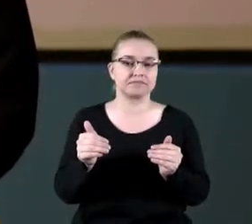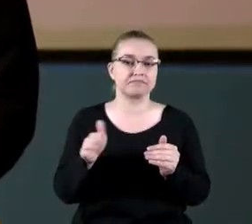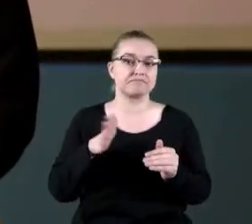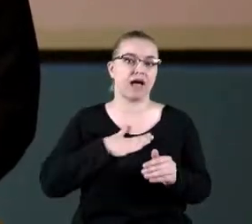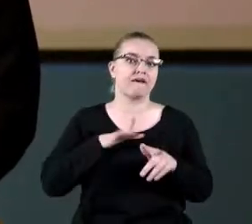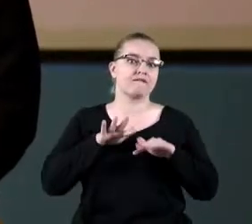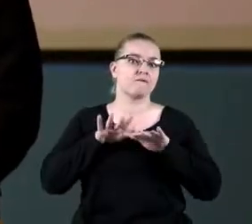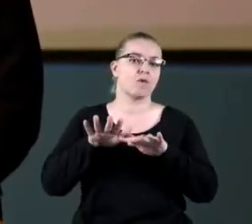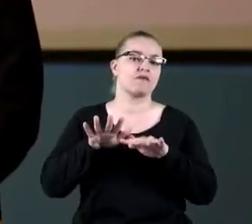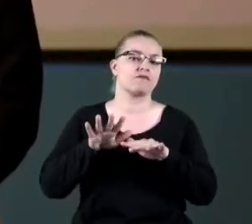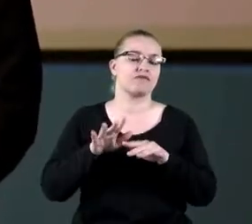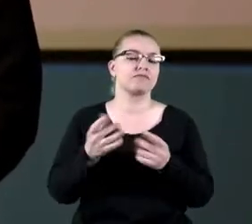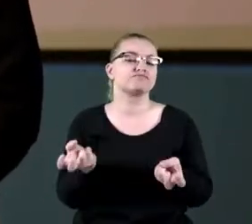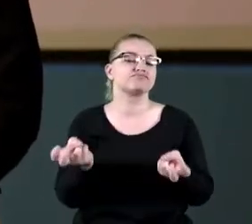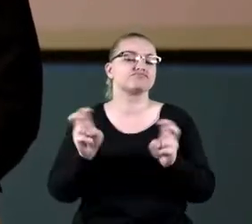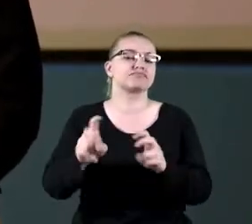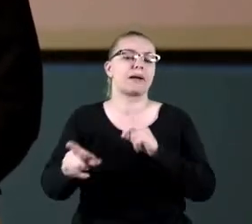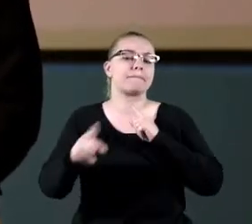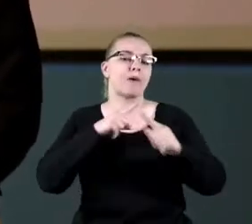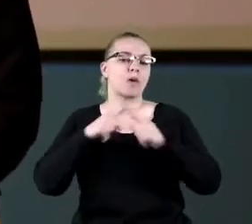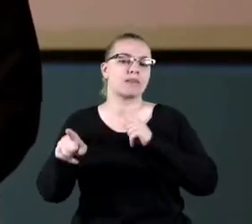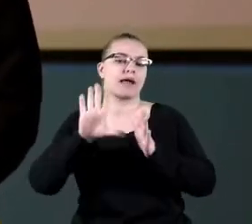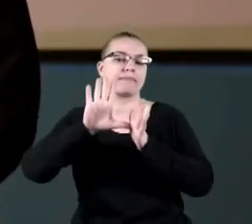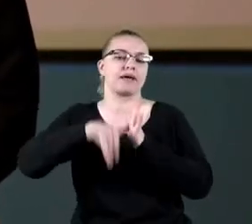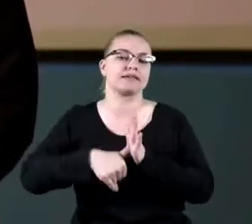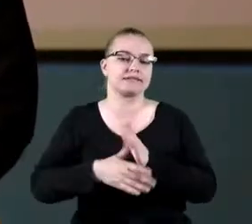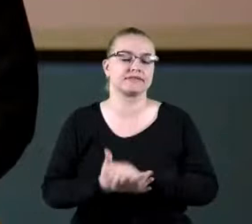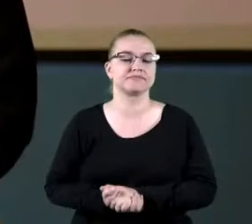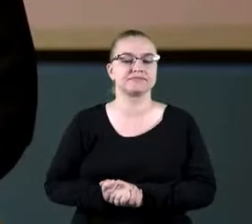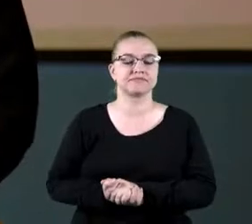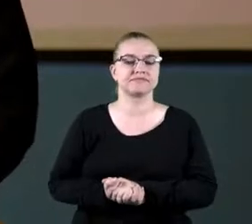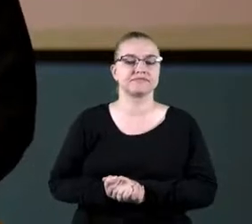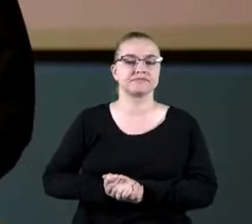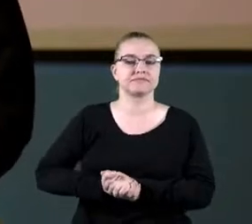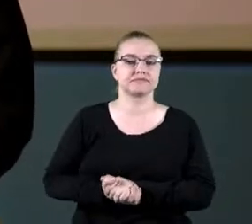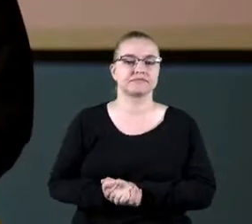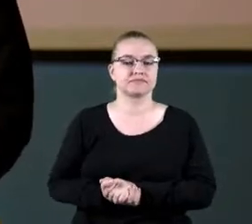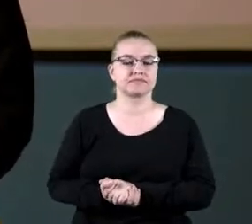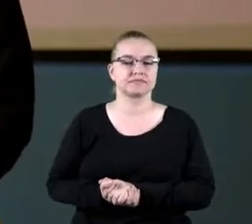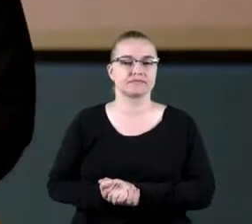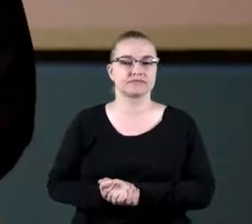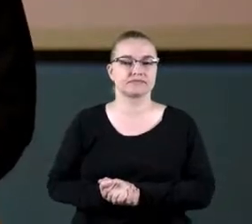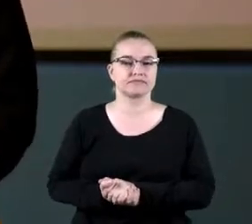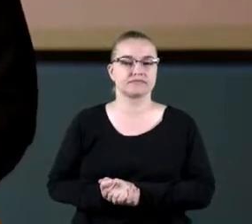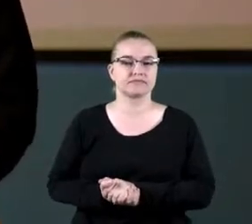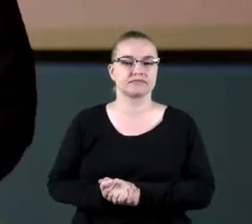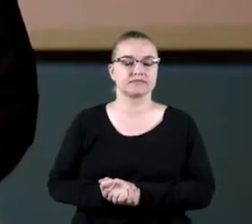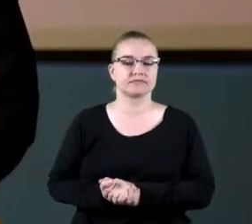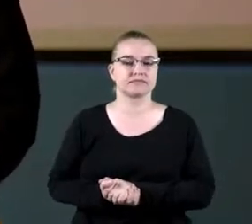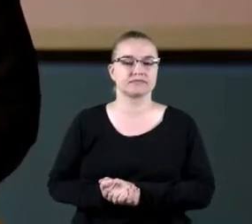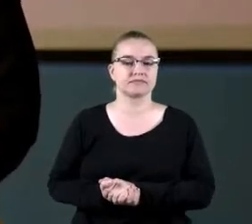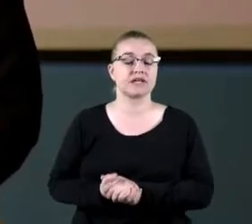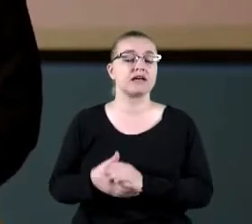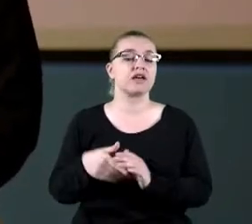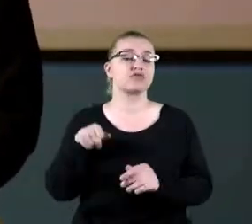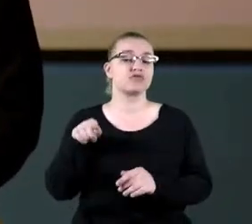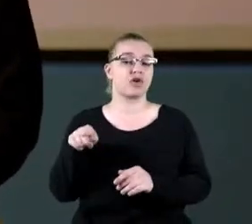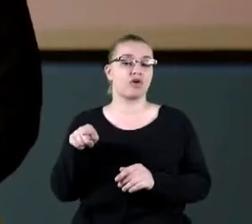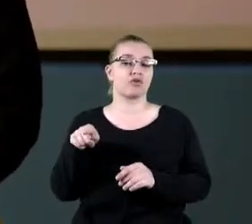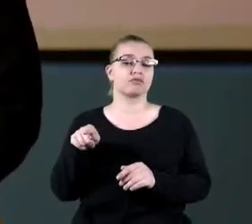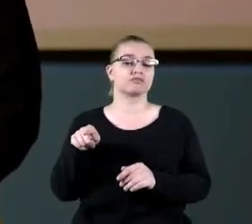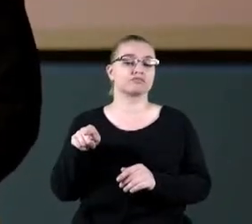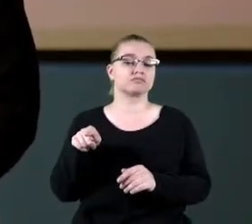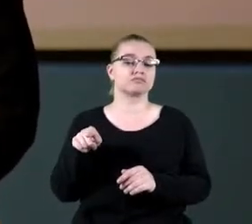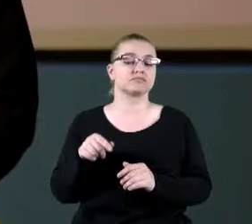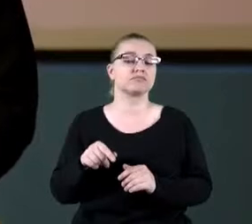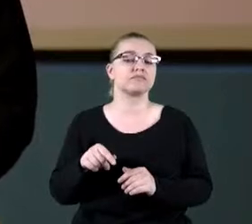early stage, well before that the Parliament and the Council start their discussion.